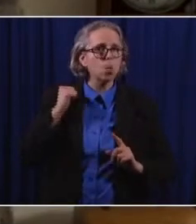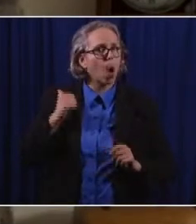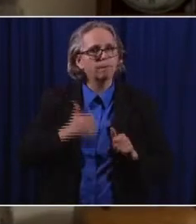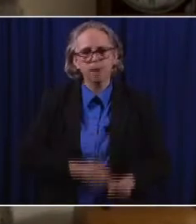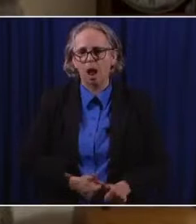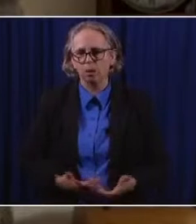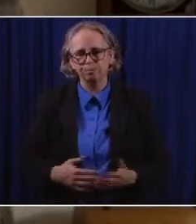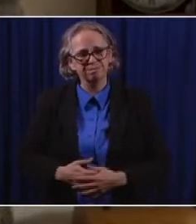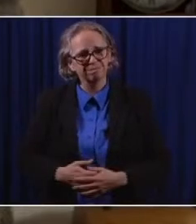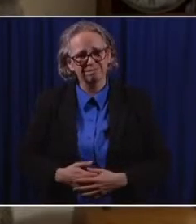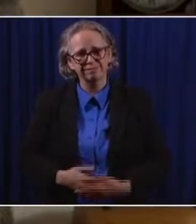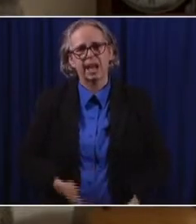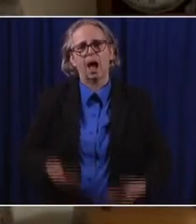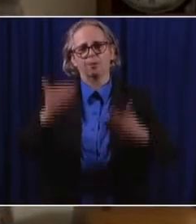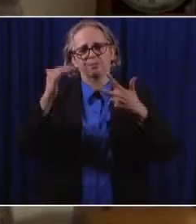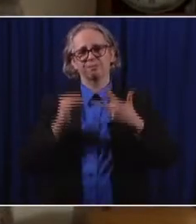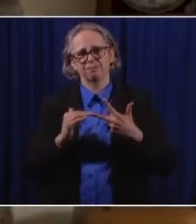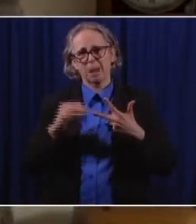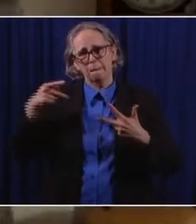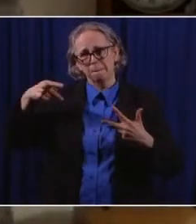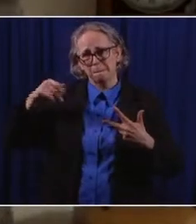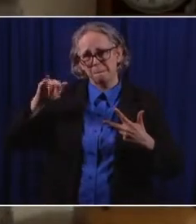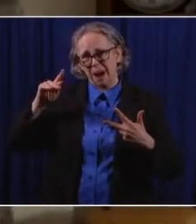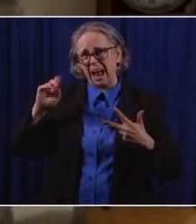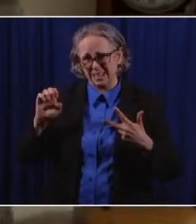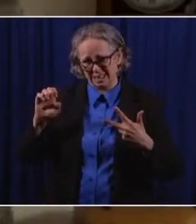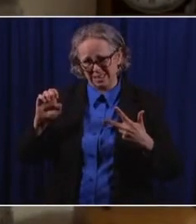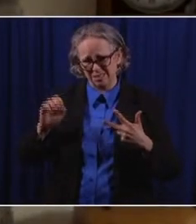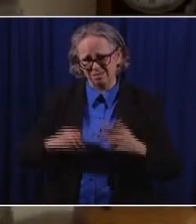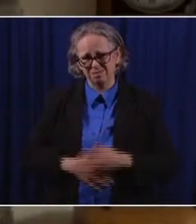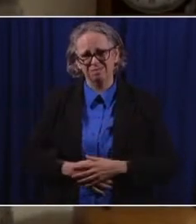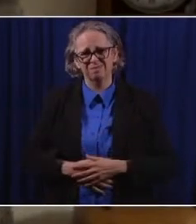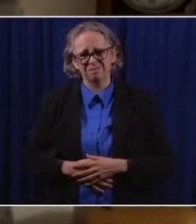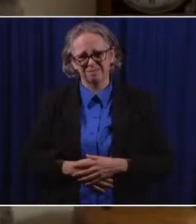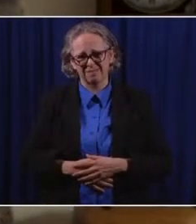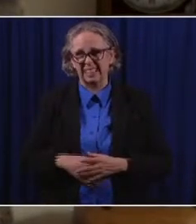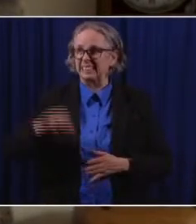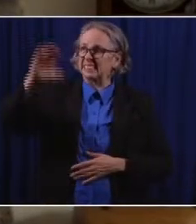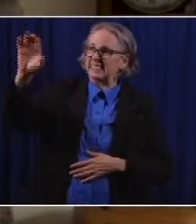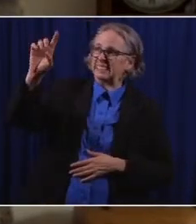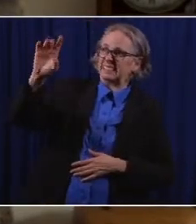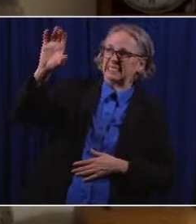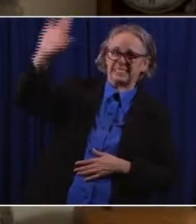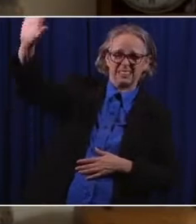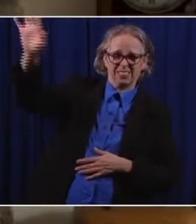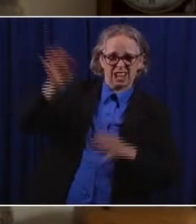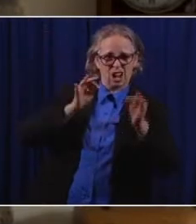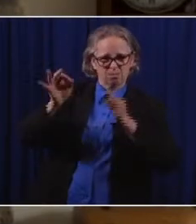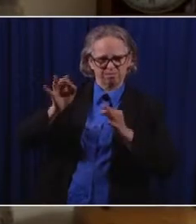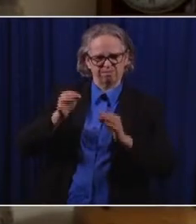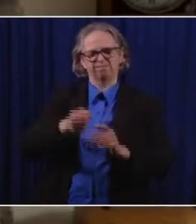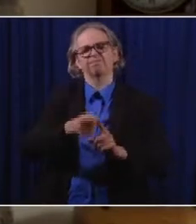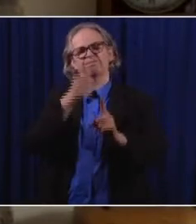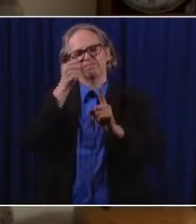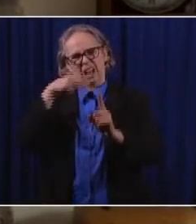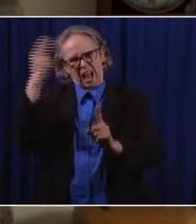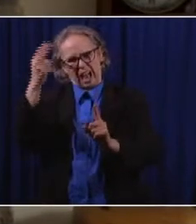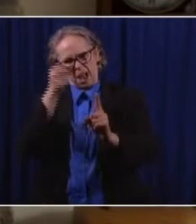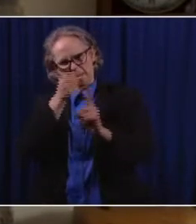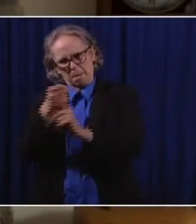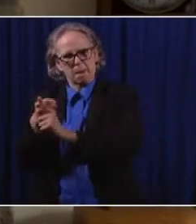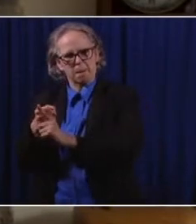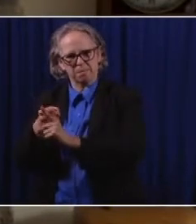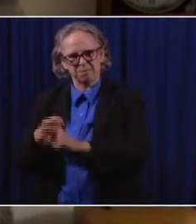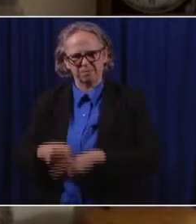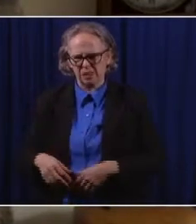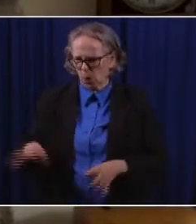County, they continue red this week. The county meets the CDC's threshold for high incidence, and during the past 2 weeks, the county has